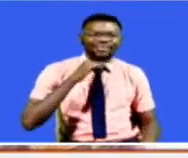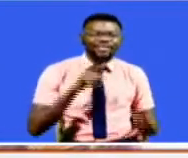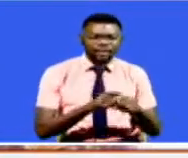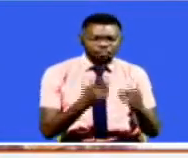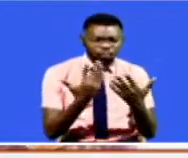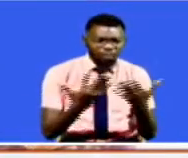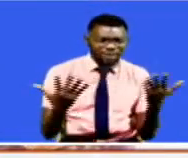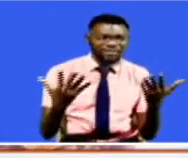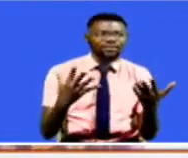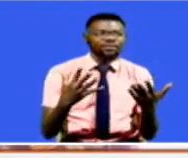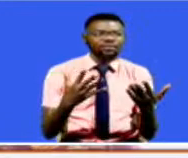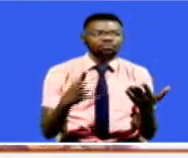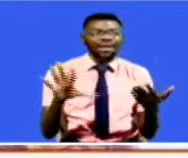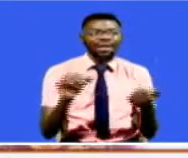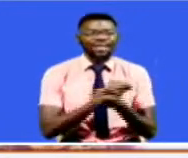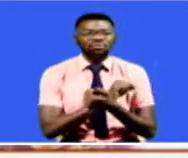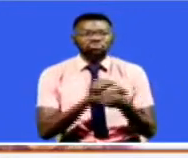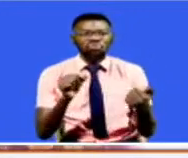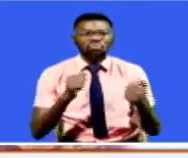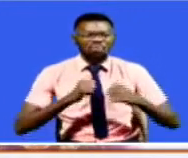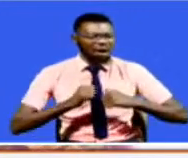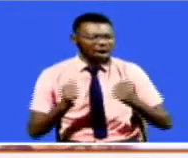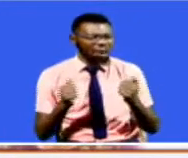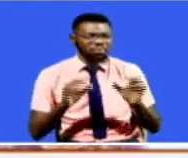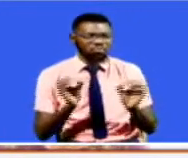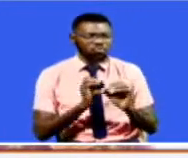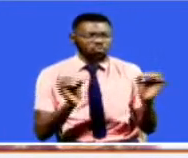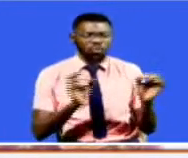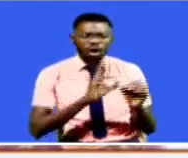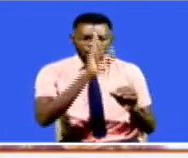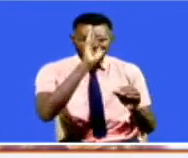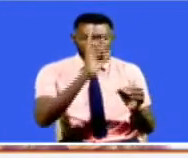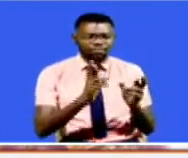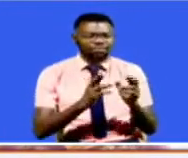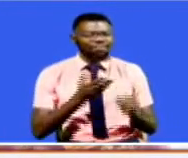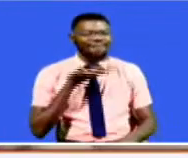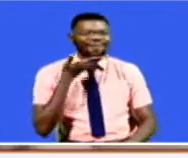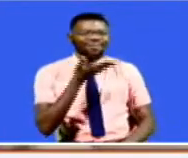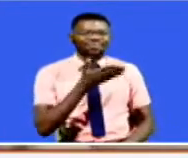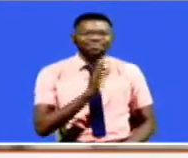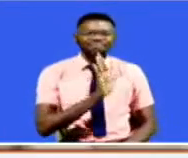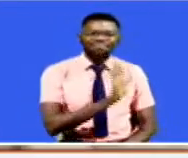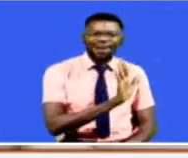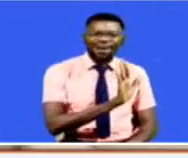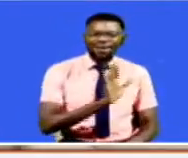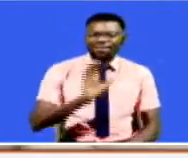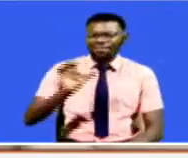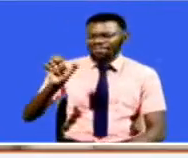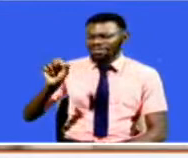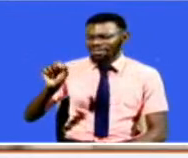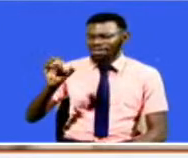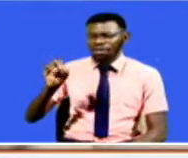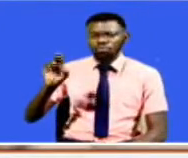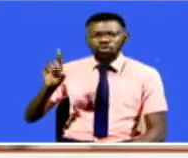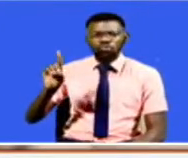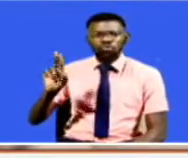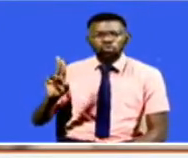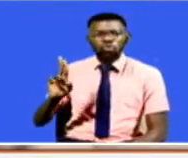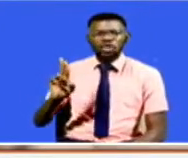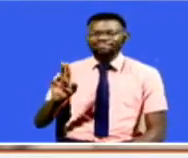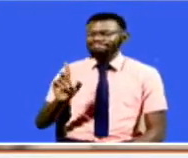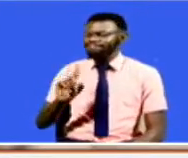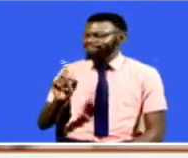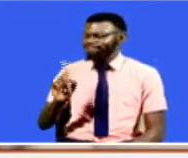not happy with the police response in Sondu. As you report what you've told us, report back to